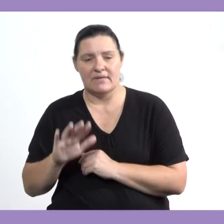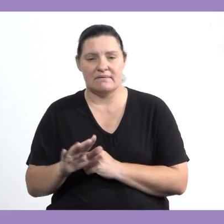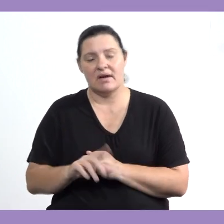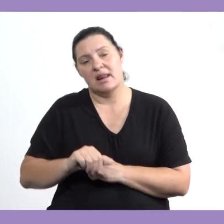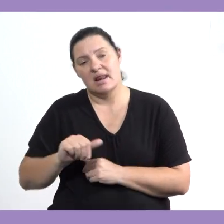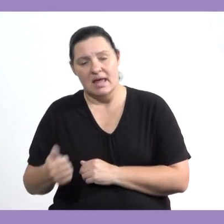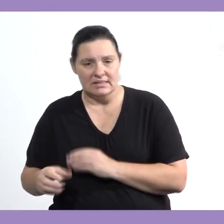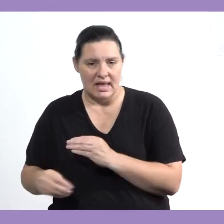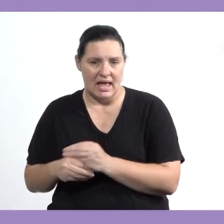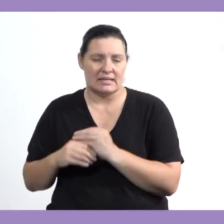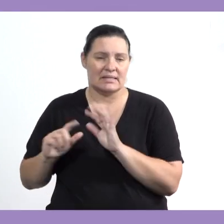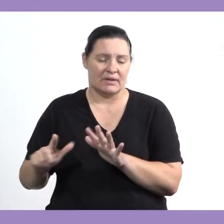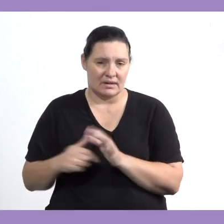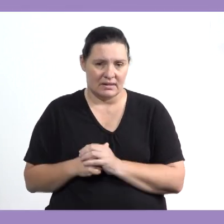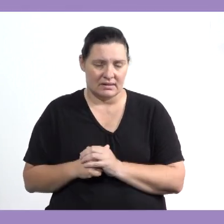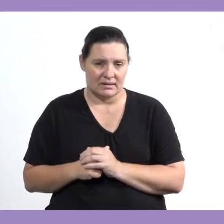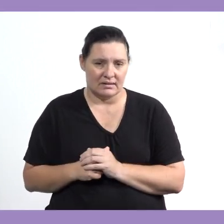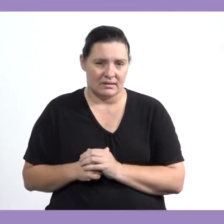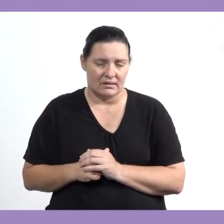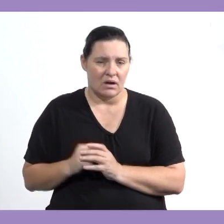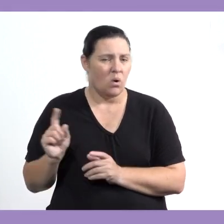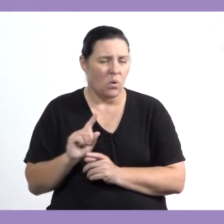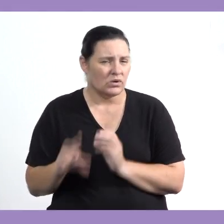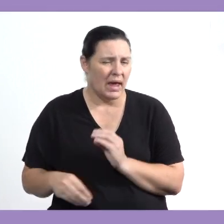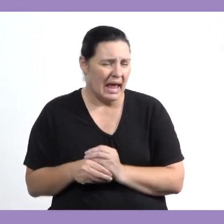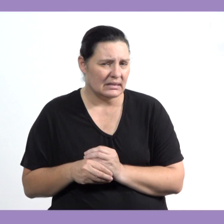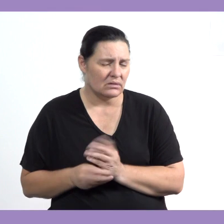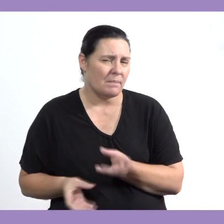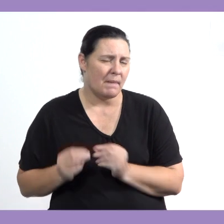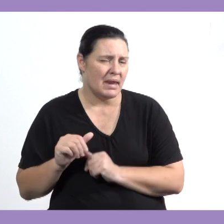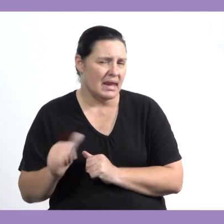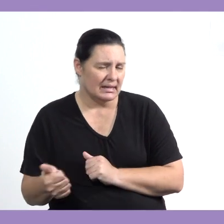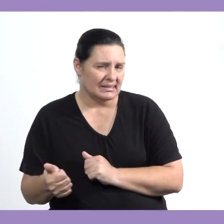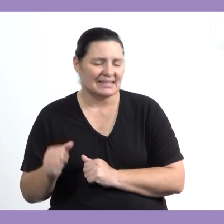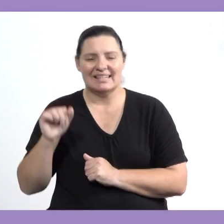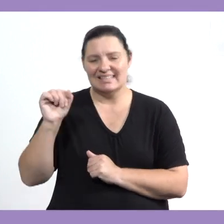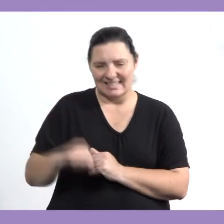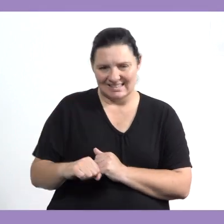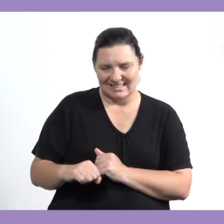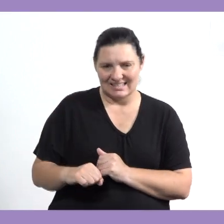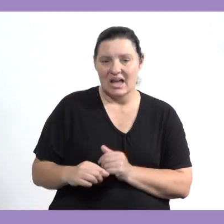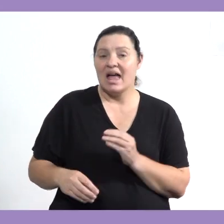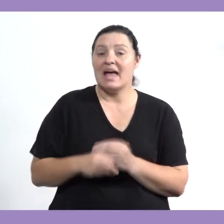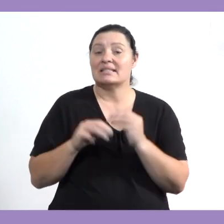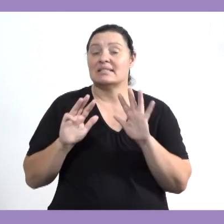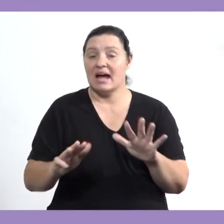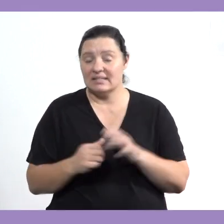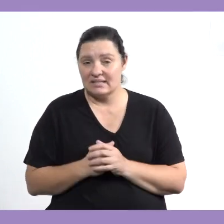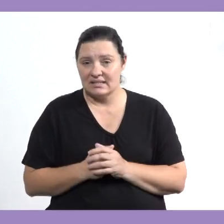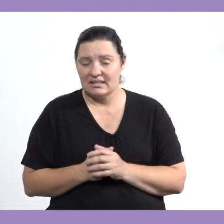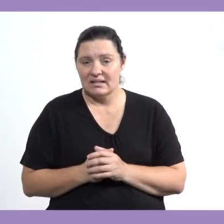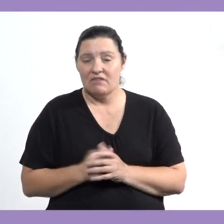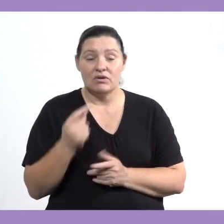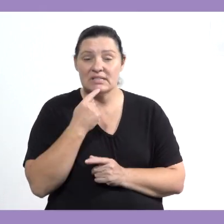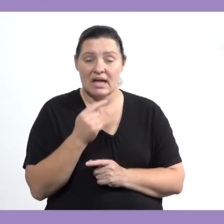added 5, and the next one we've added 7. What are we going to add to get to the next one? Yes, we are going to add